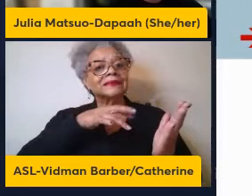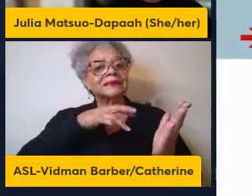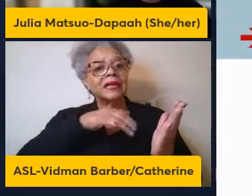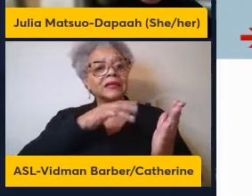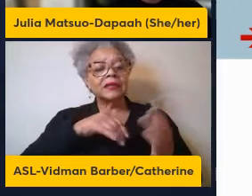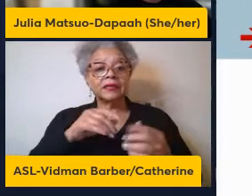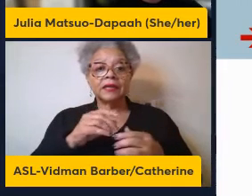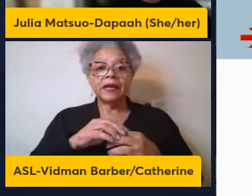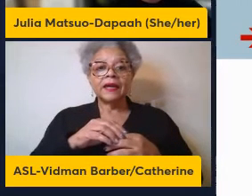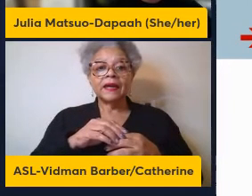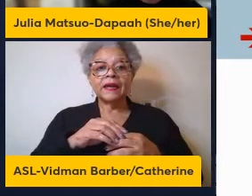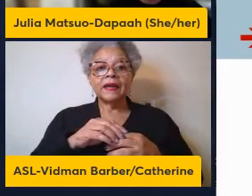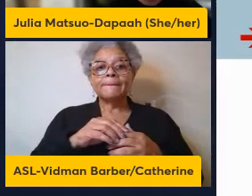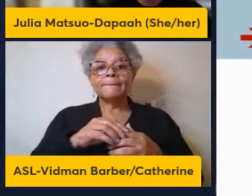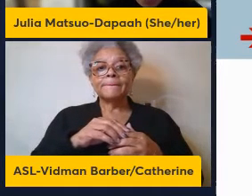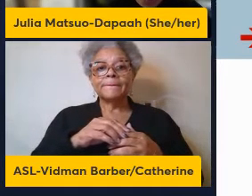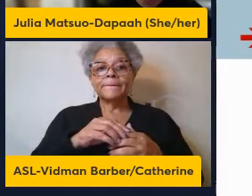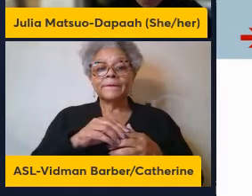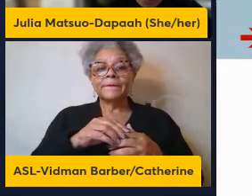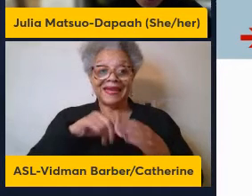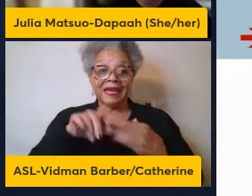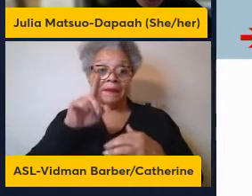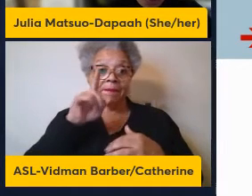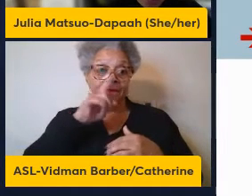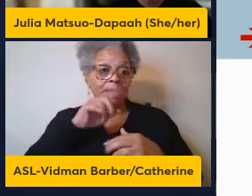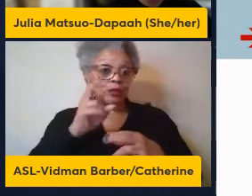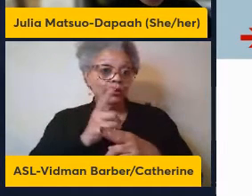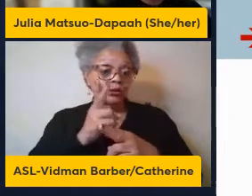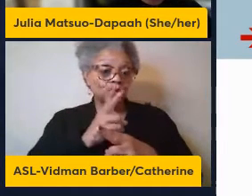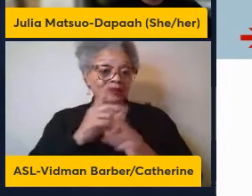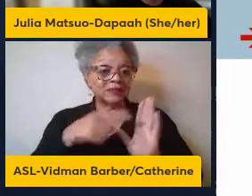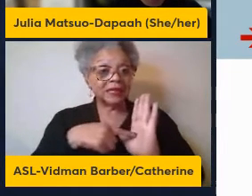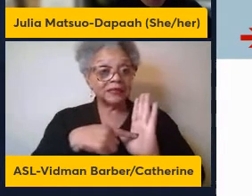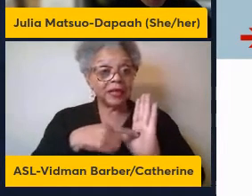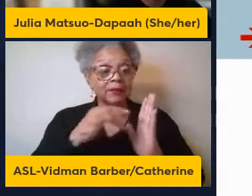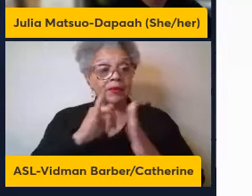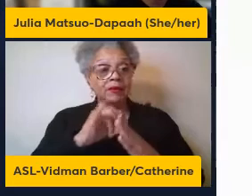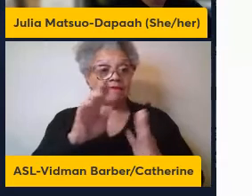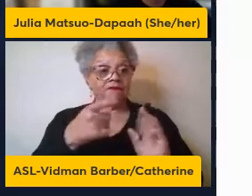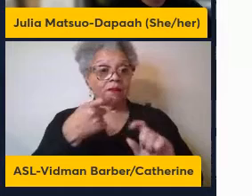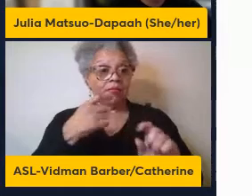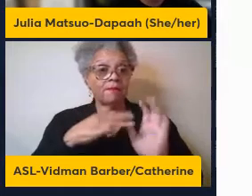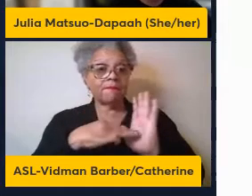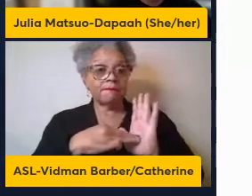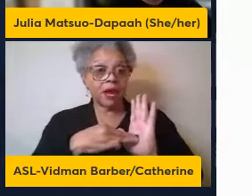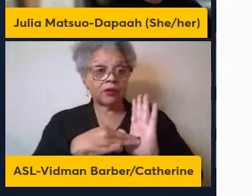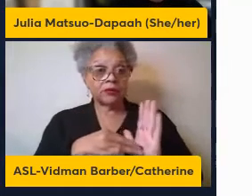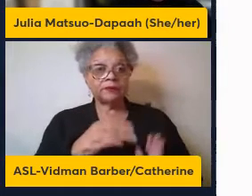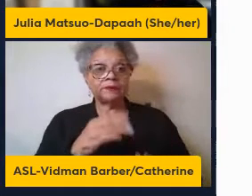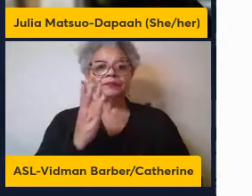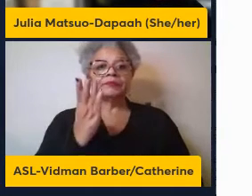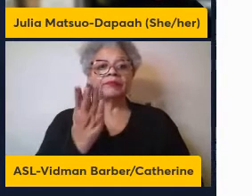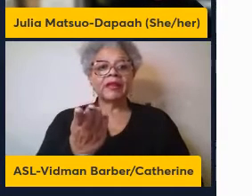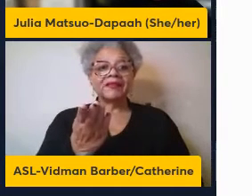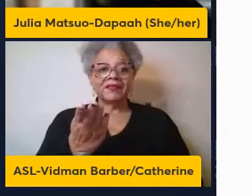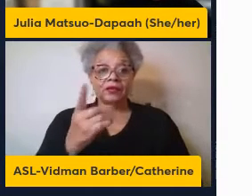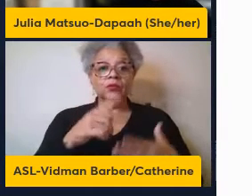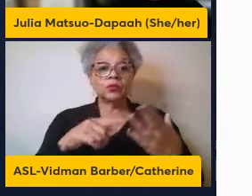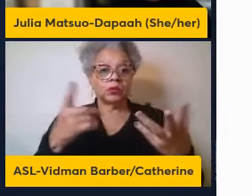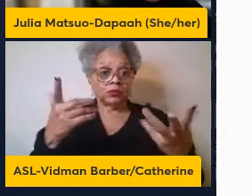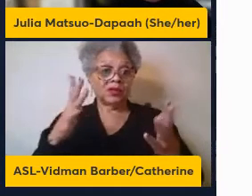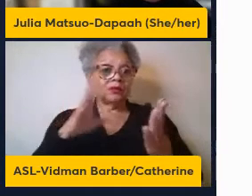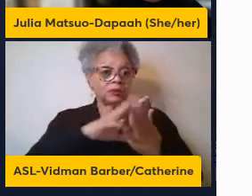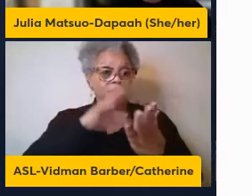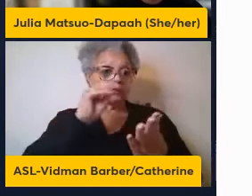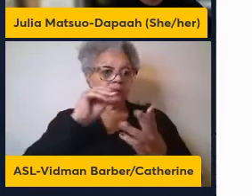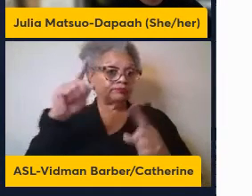malaria in mice using the experimental cerebral malaria model. And this is what we know so far about